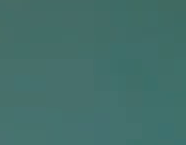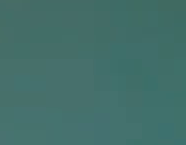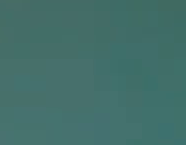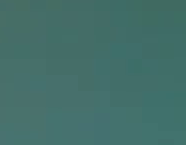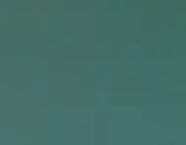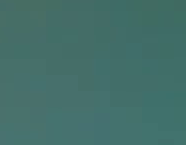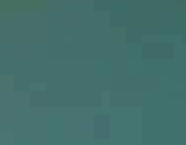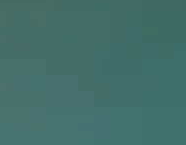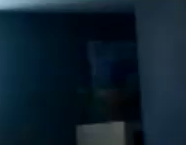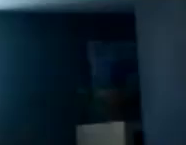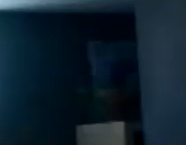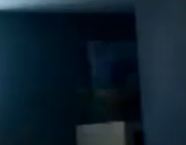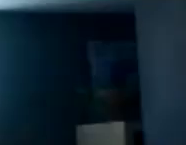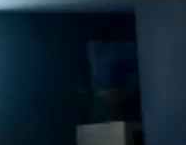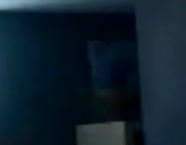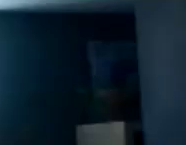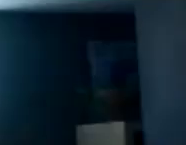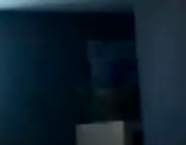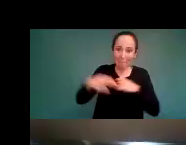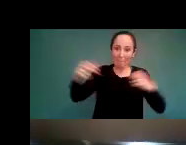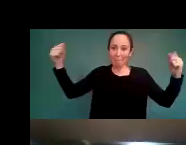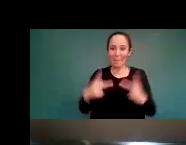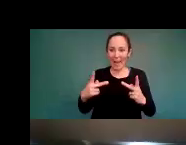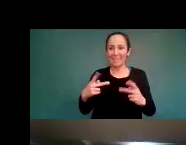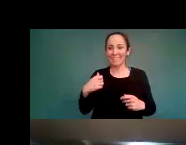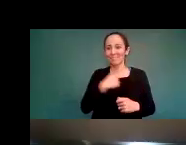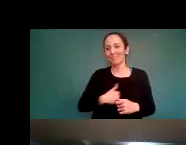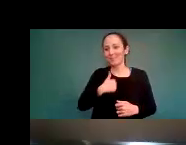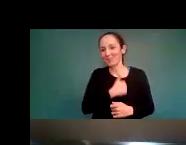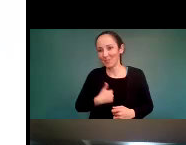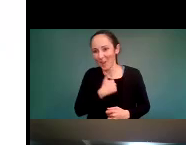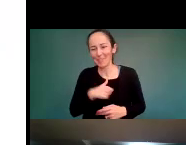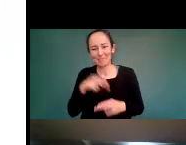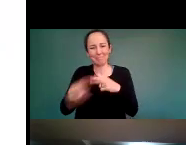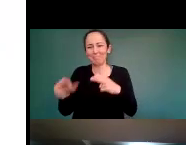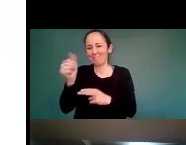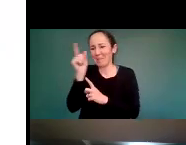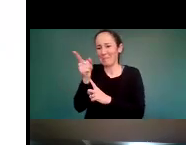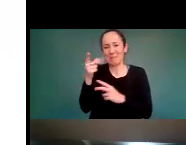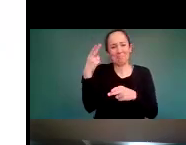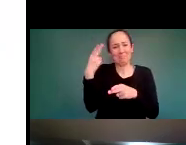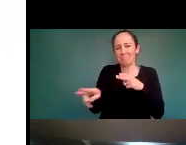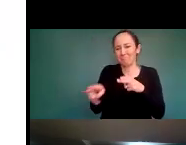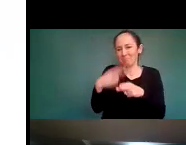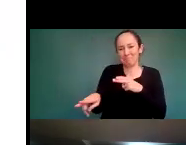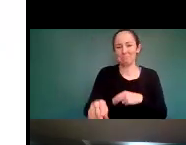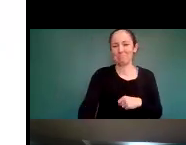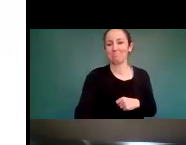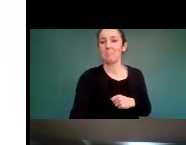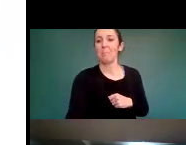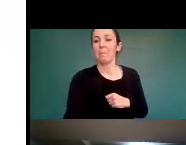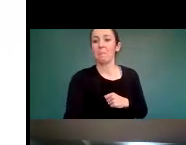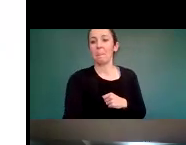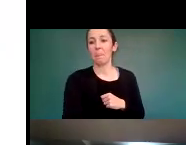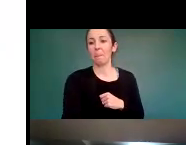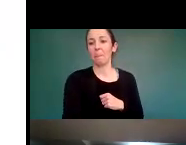quick 10 minutes, but to reinforce what Isabella said, hopefully I had a chance to kind of see someone else, hear a little bit about their work, see where we